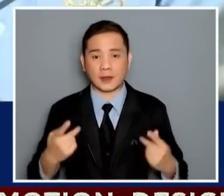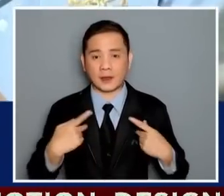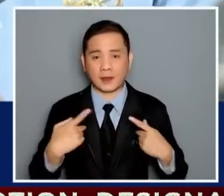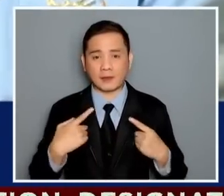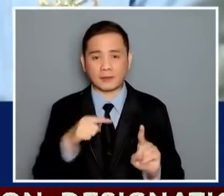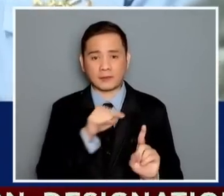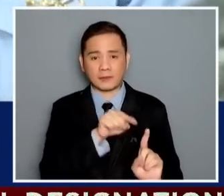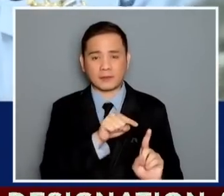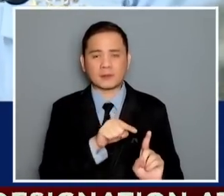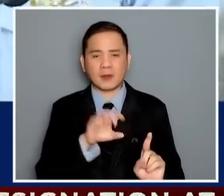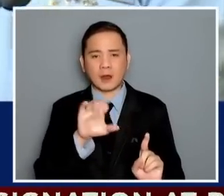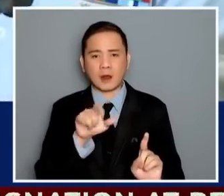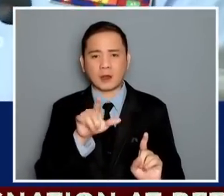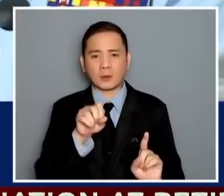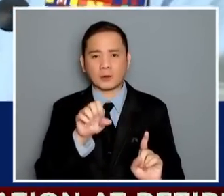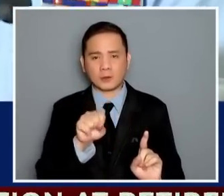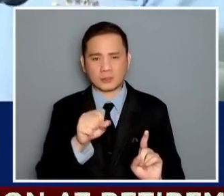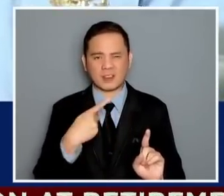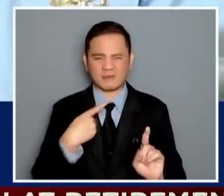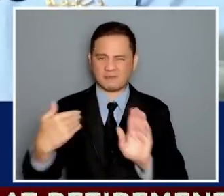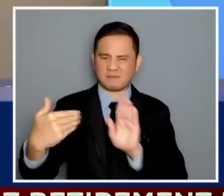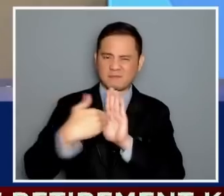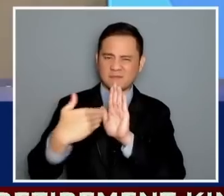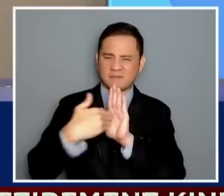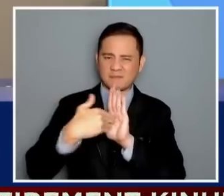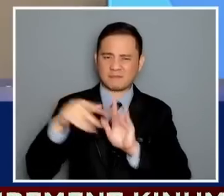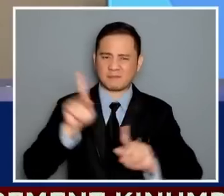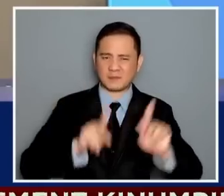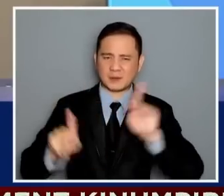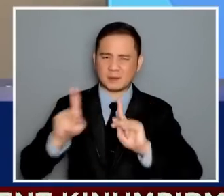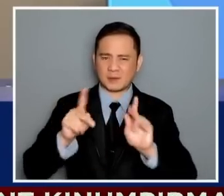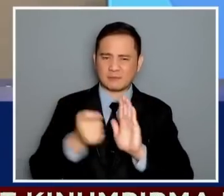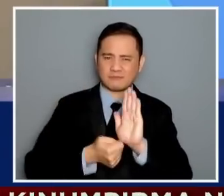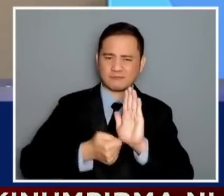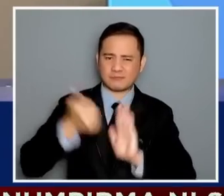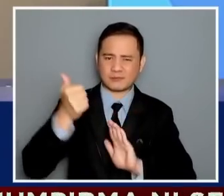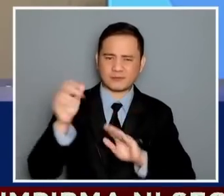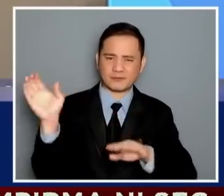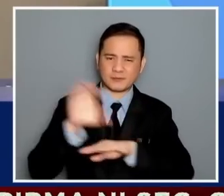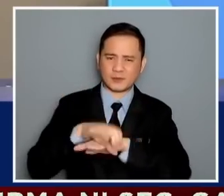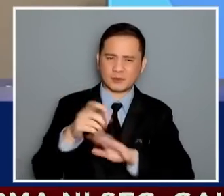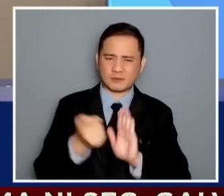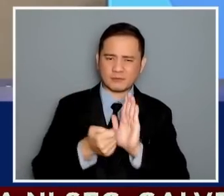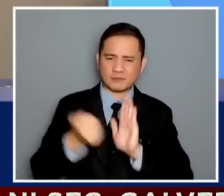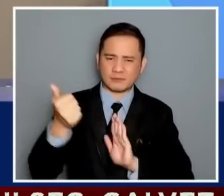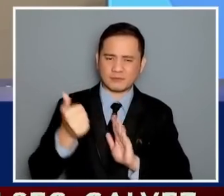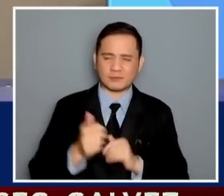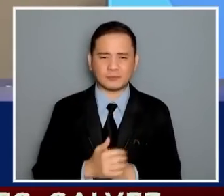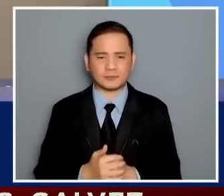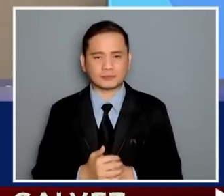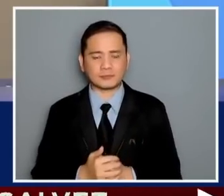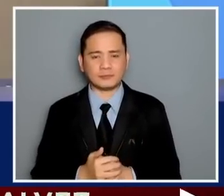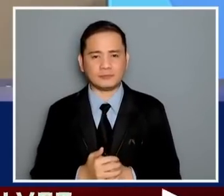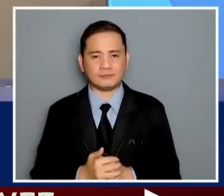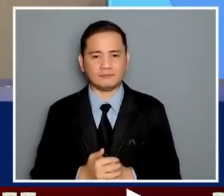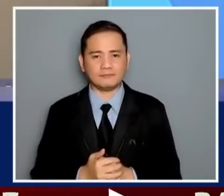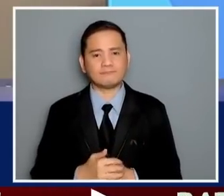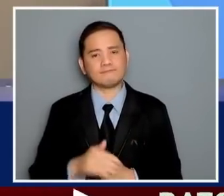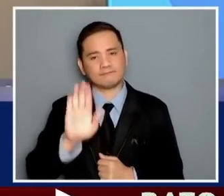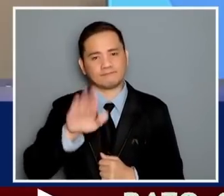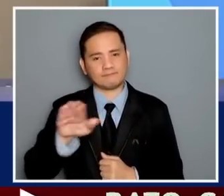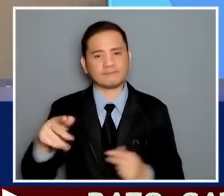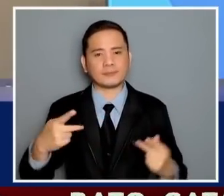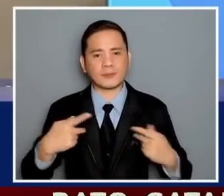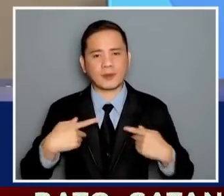may pumuntirya sa kanyang maalis sa pwesto. Prior to this, there were already issues on the National